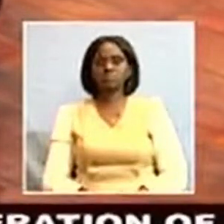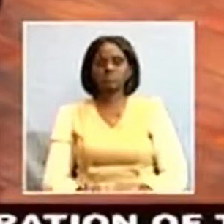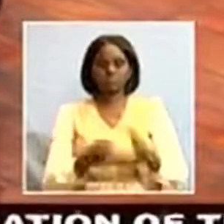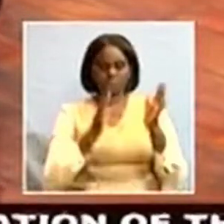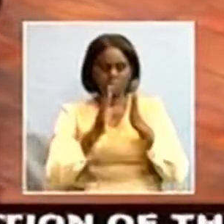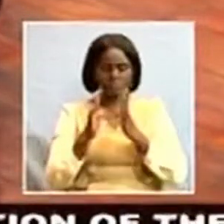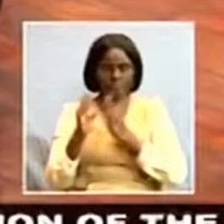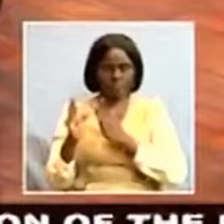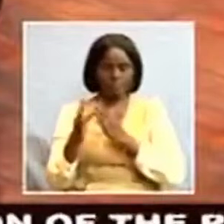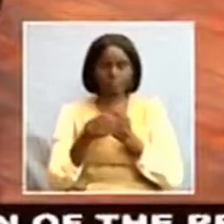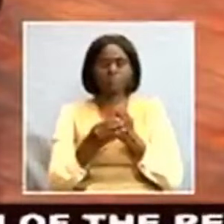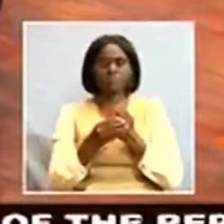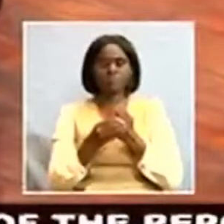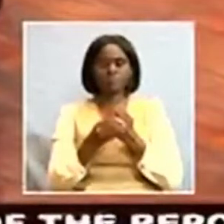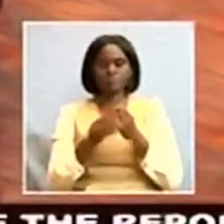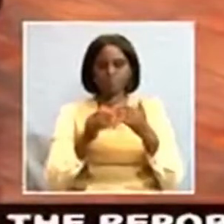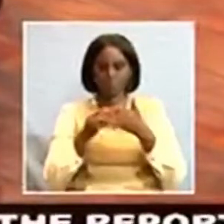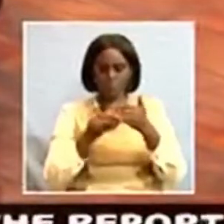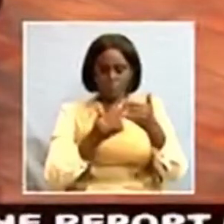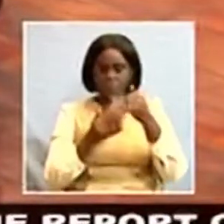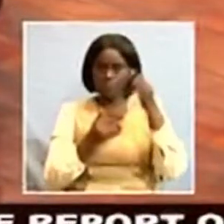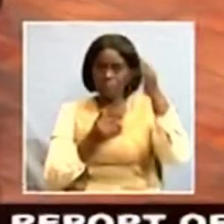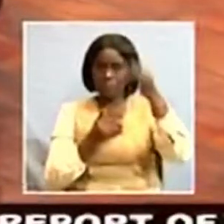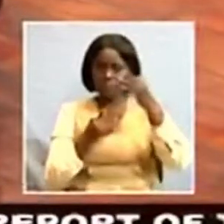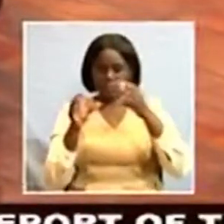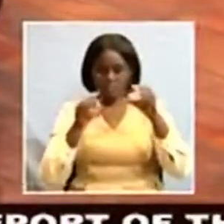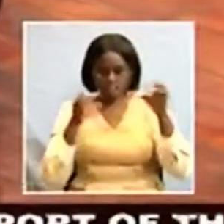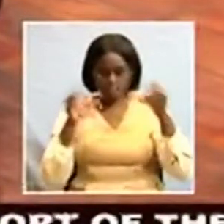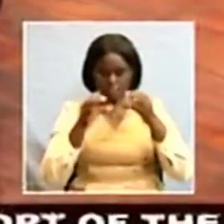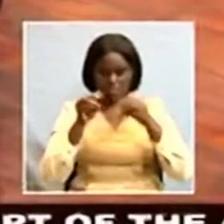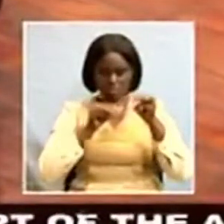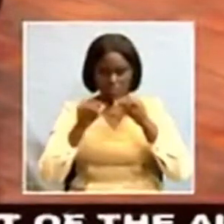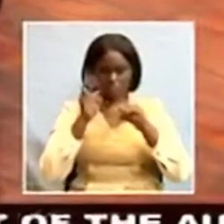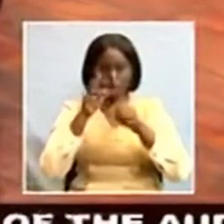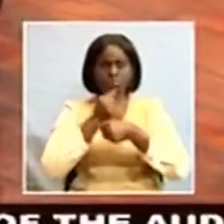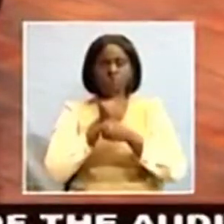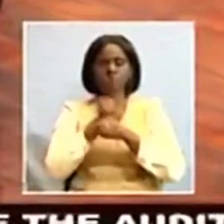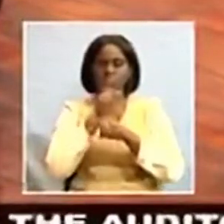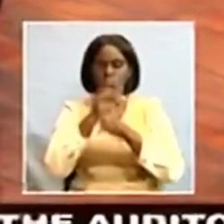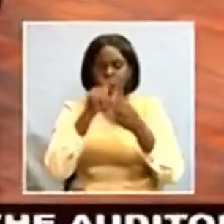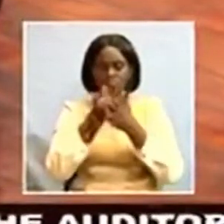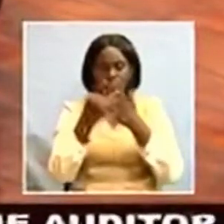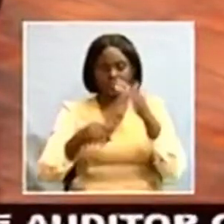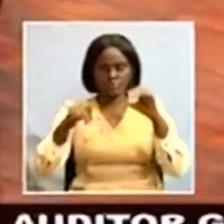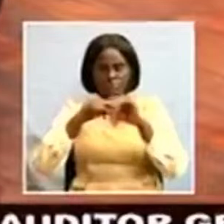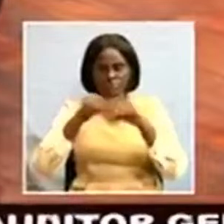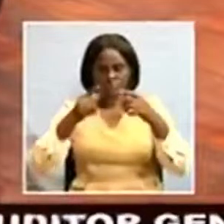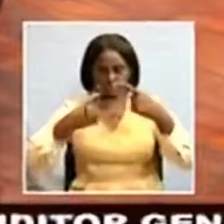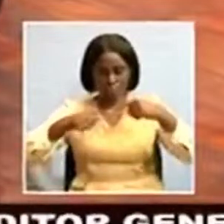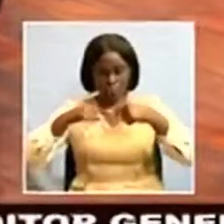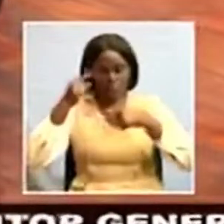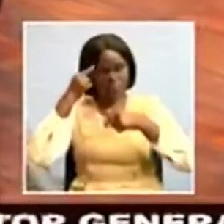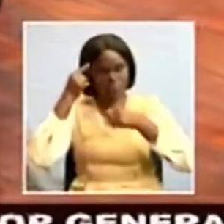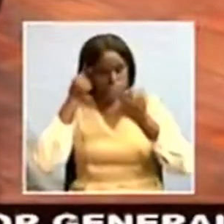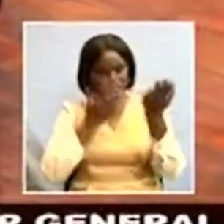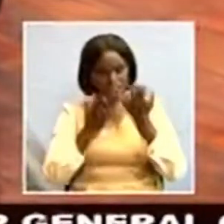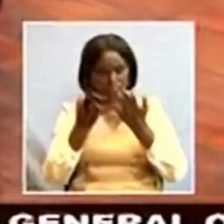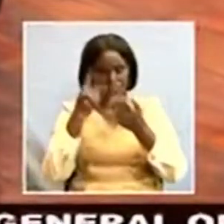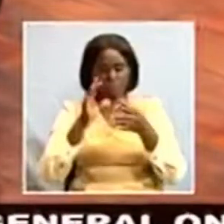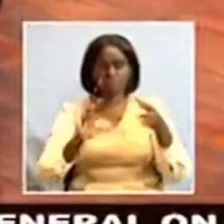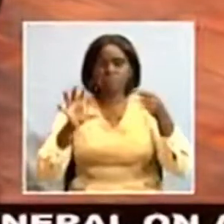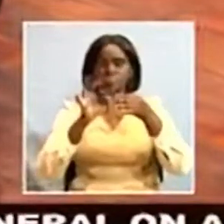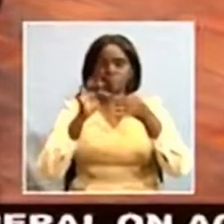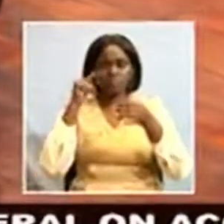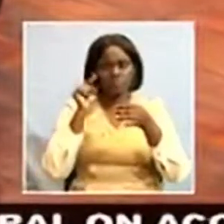Remedial measure: going forward, the council management will ensure to engage the Local Government Service Commission for realignment